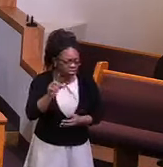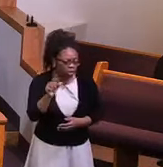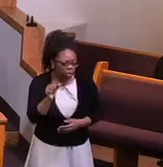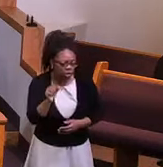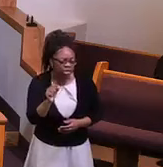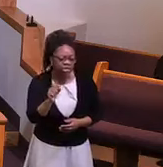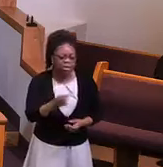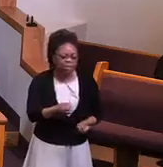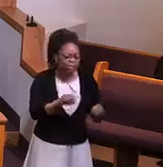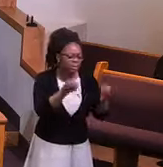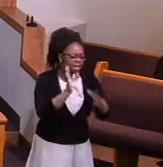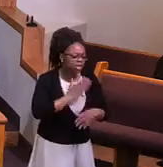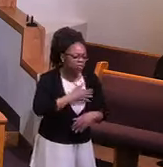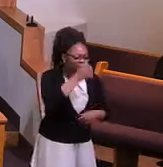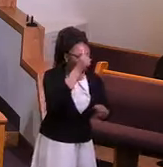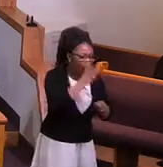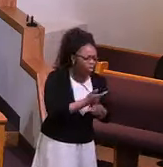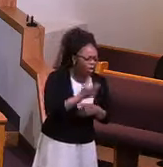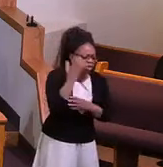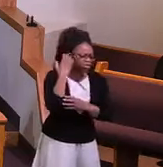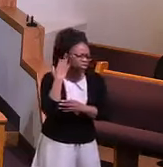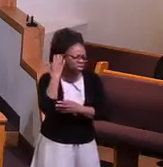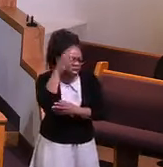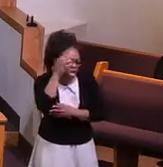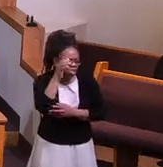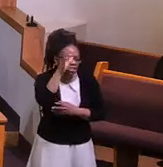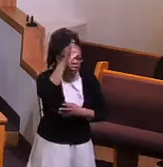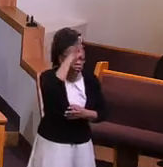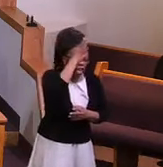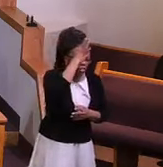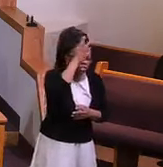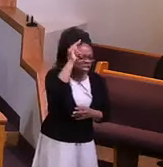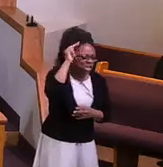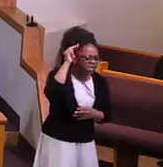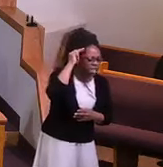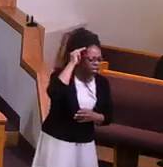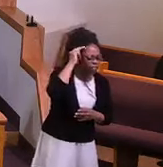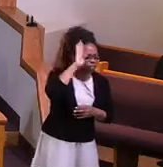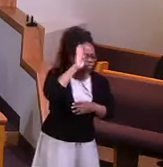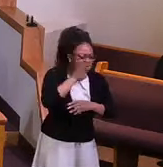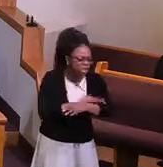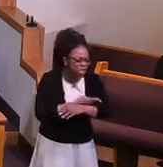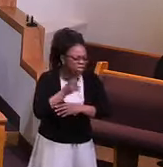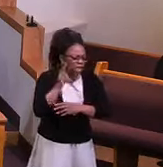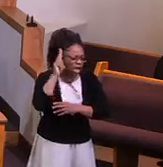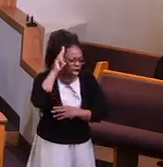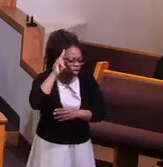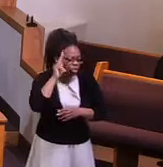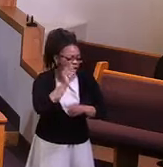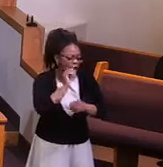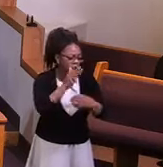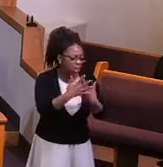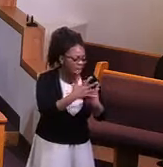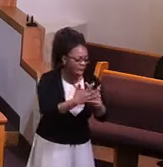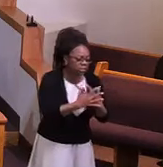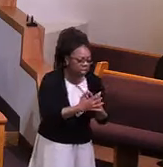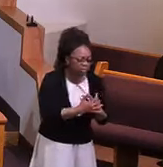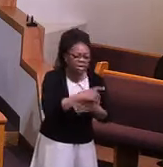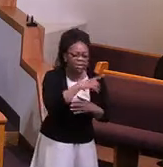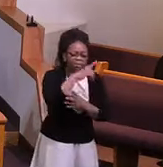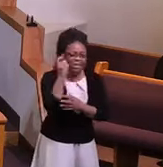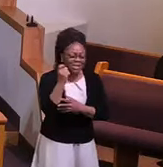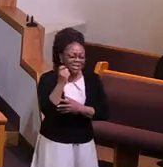our fathers, grandsons, nephews, sons, and uncles are locked up. Many of them are locked up because